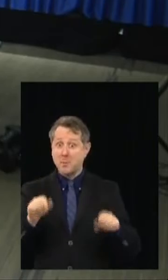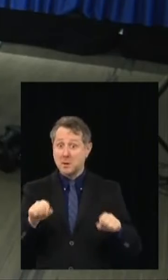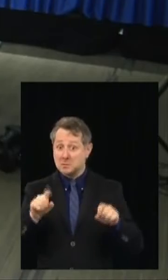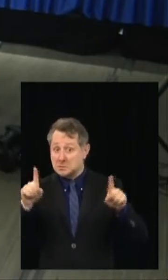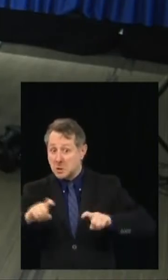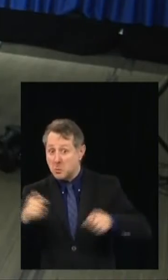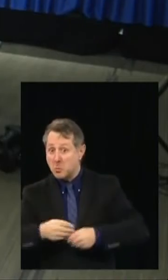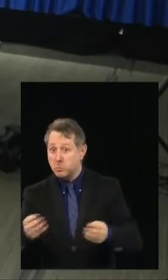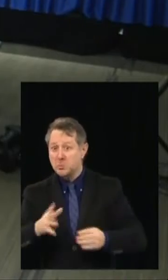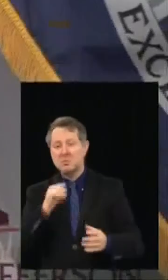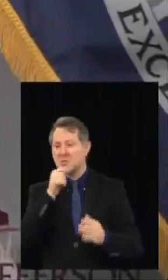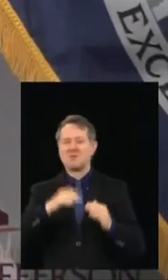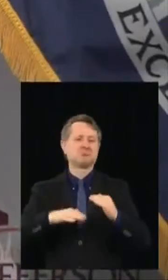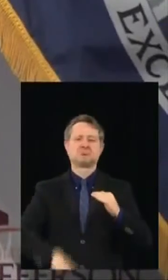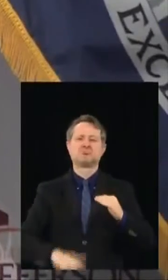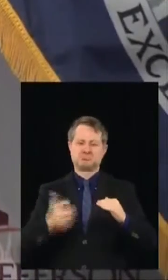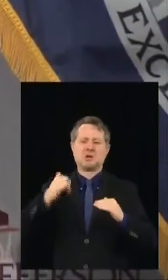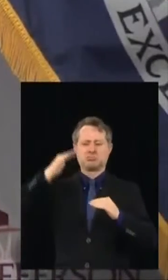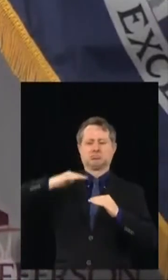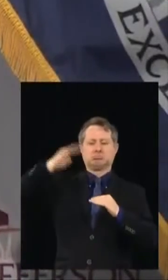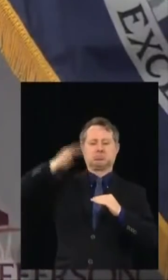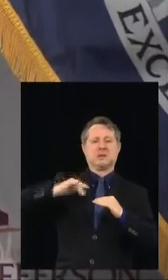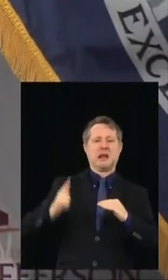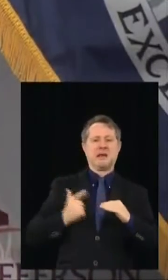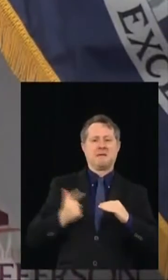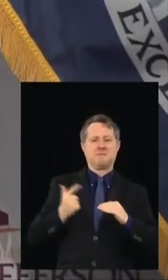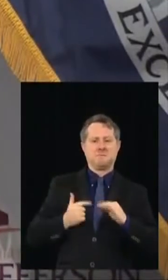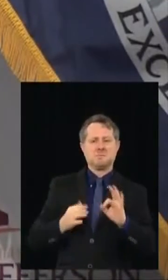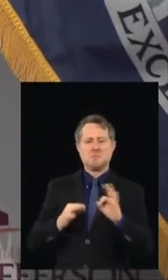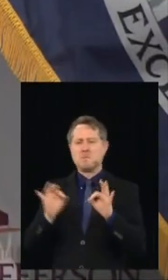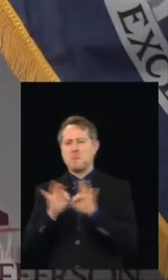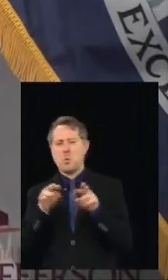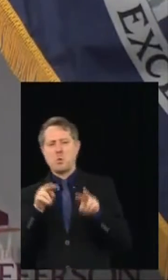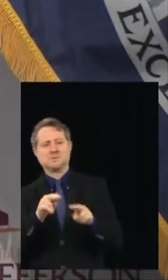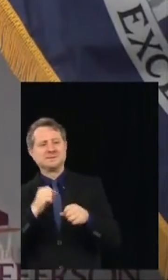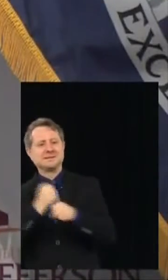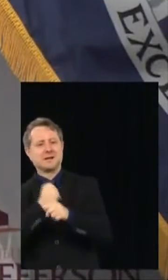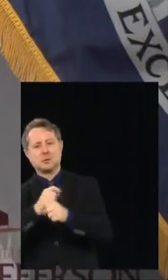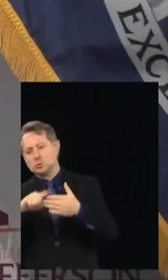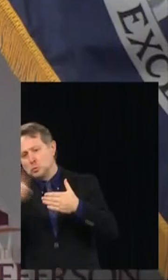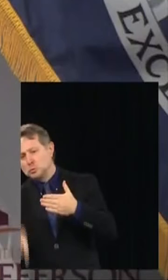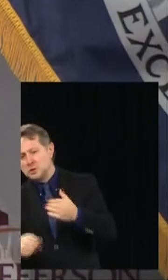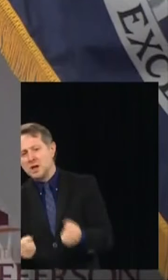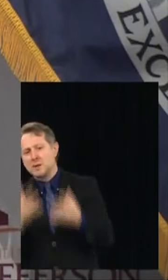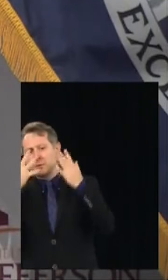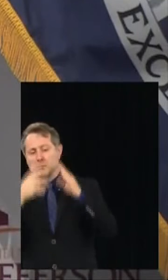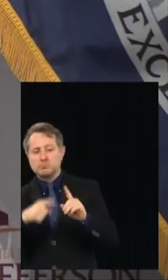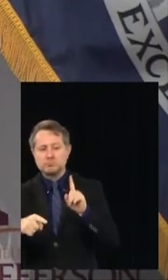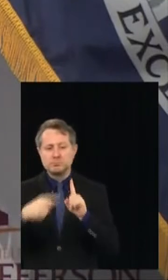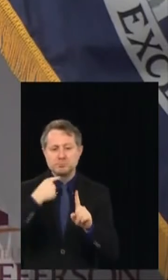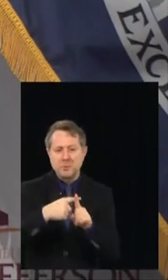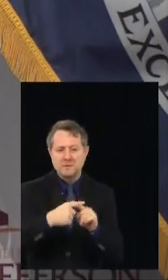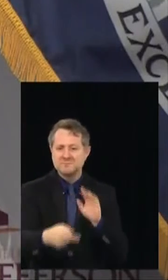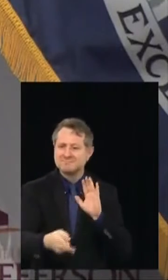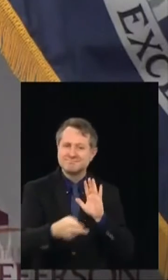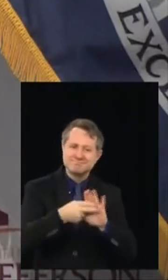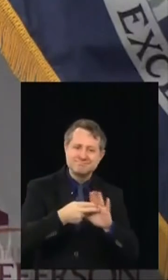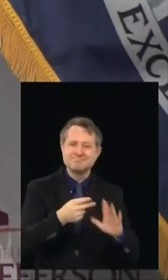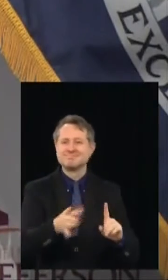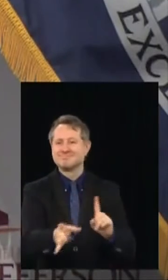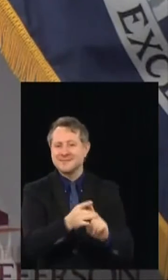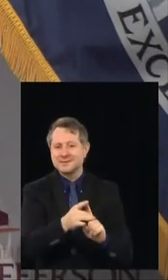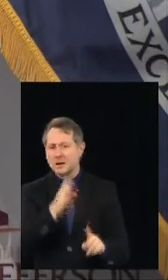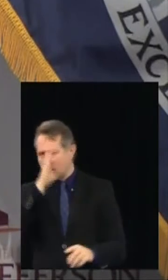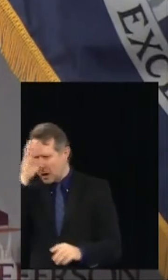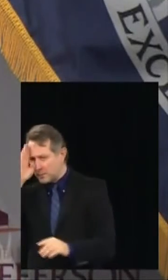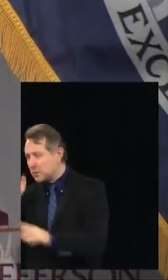say every day, right? That's what you're looking at. You're looking at how many tests positive, what's happening on the hospitalization rate, and that's